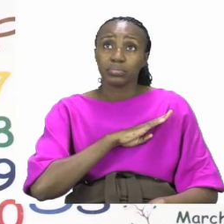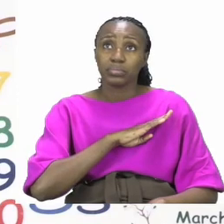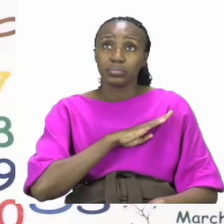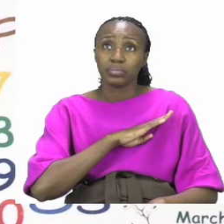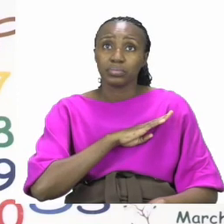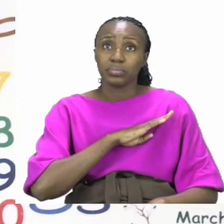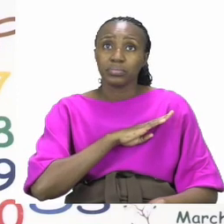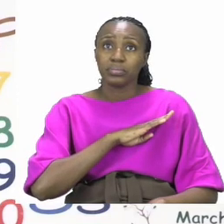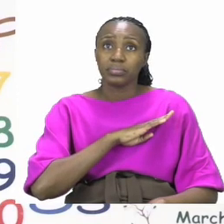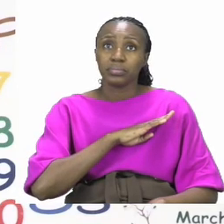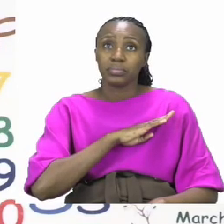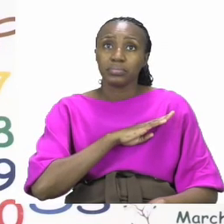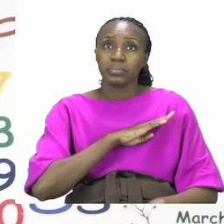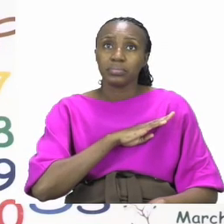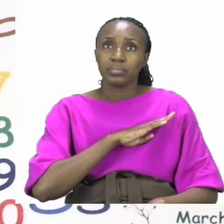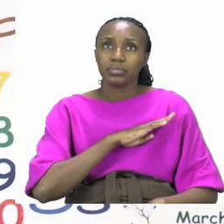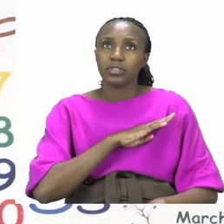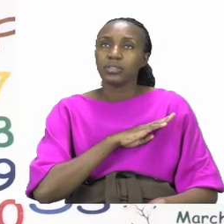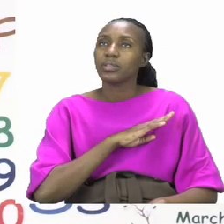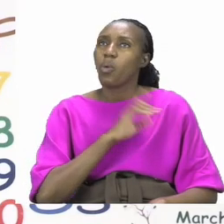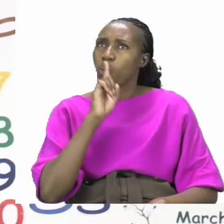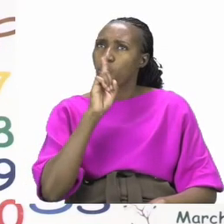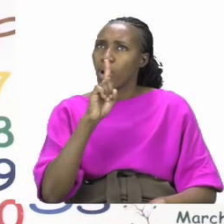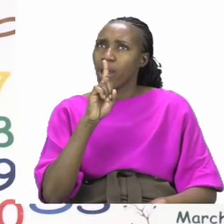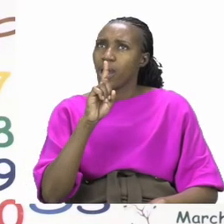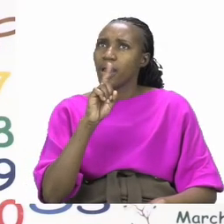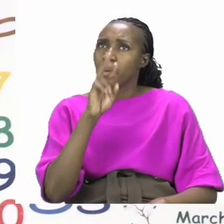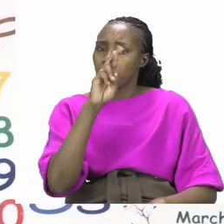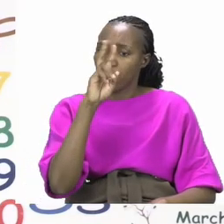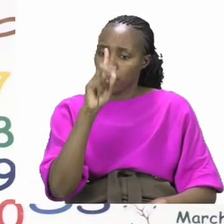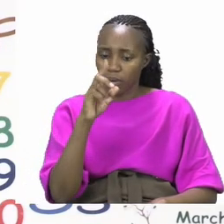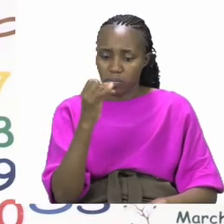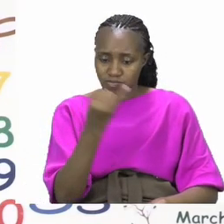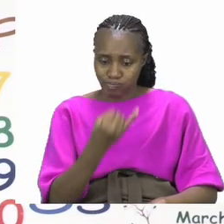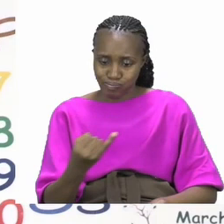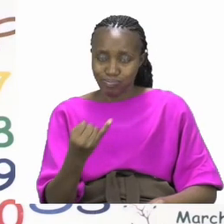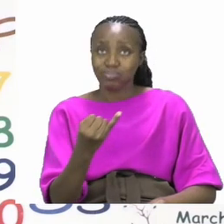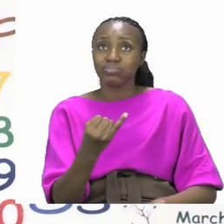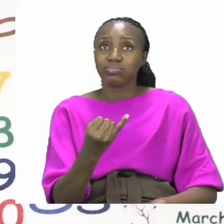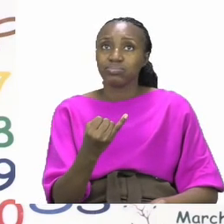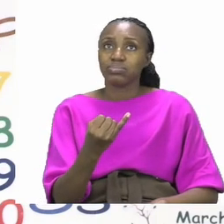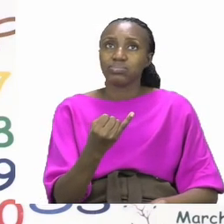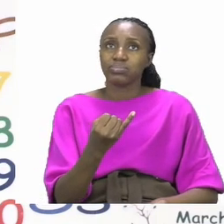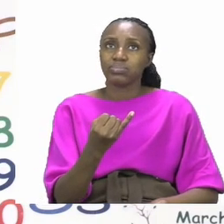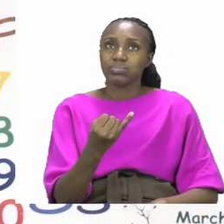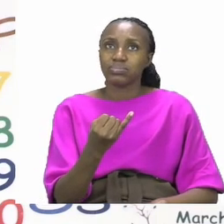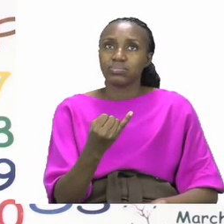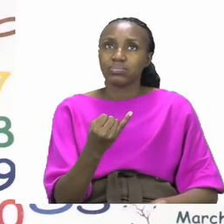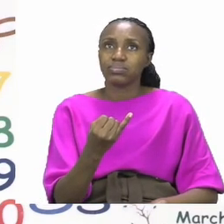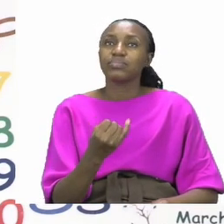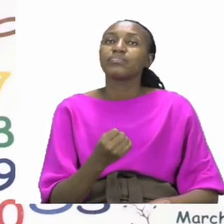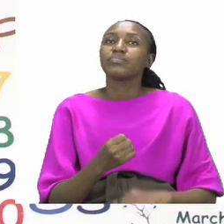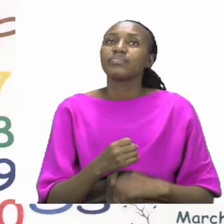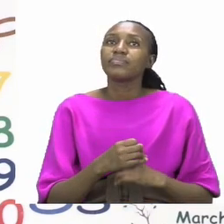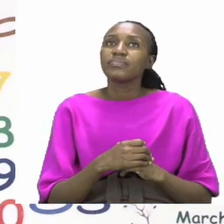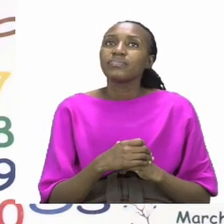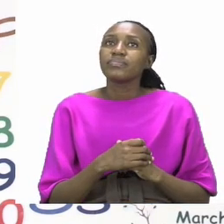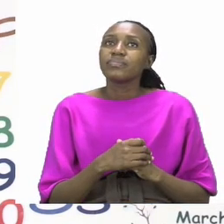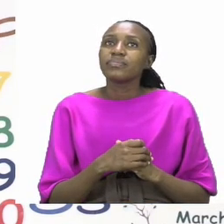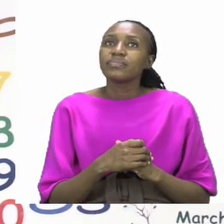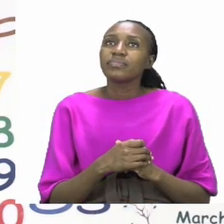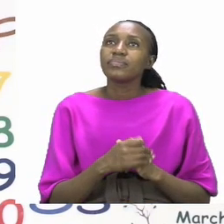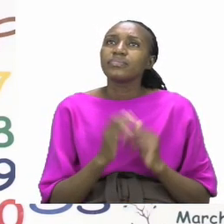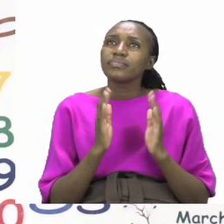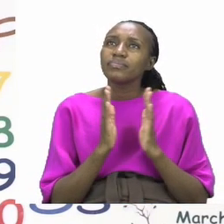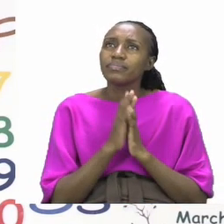brown, you're going to draw only one of them. So, one of them will be drawn, and don't forget to